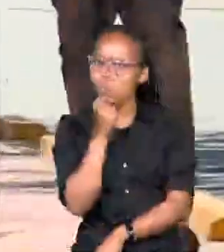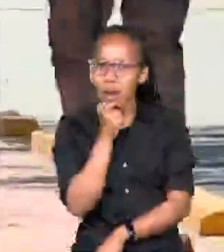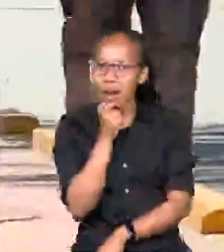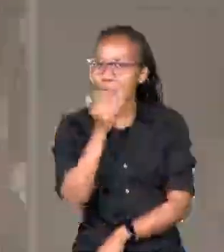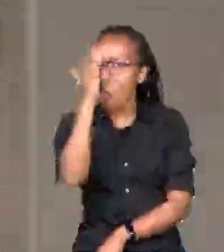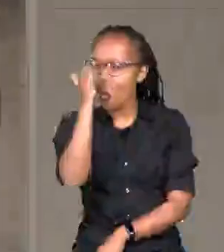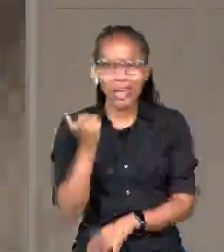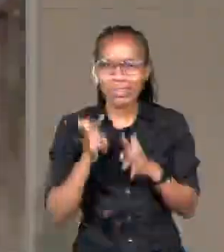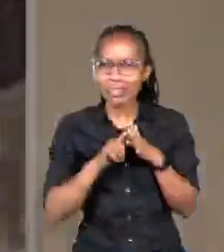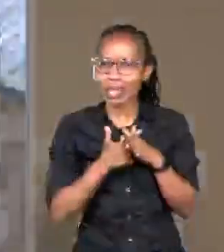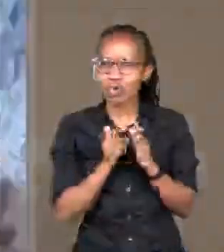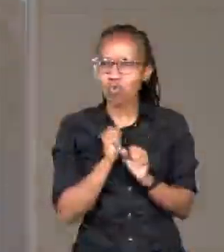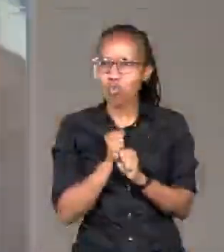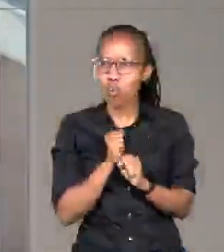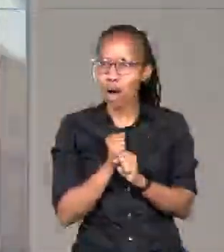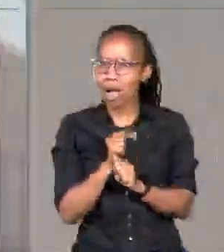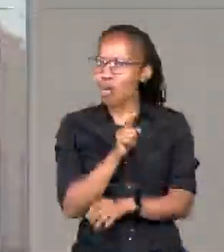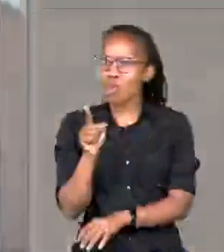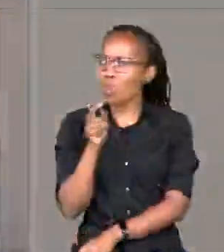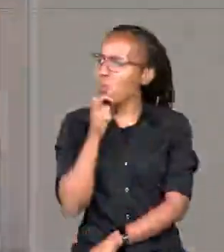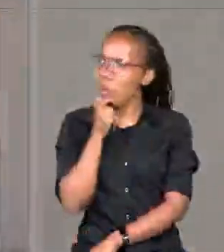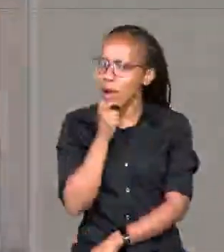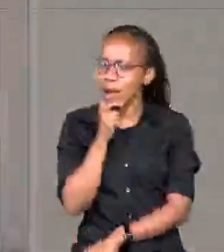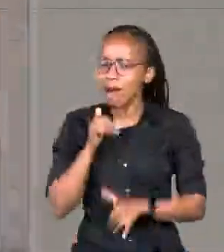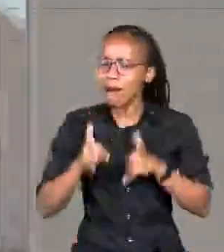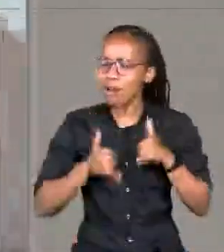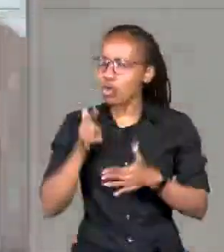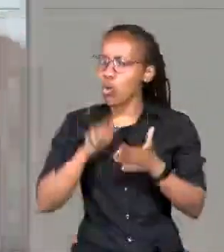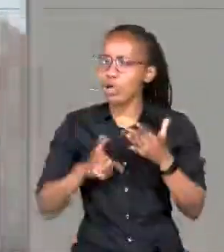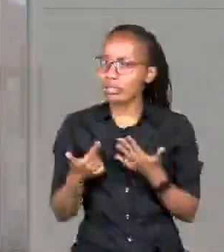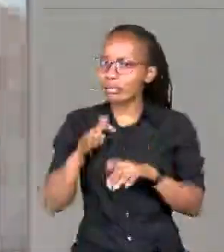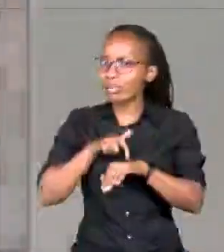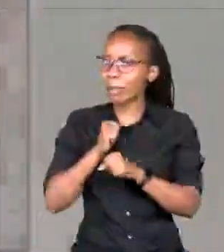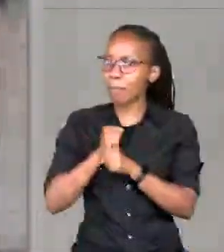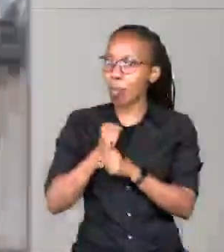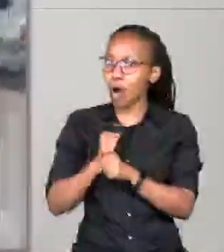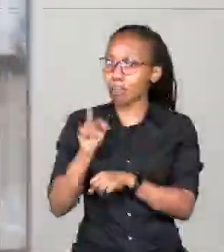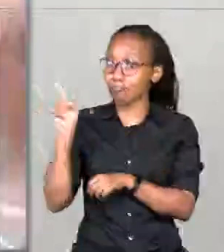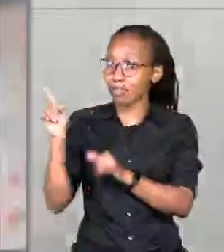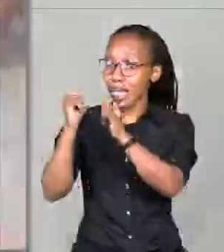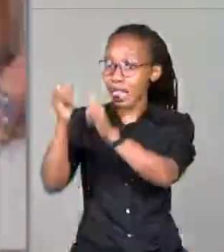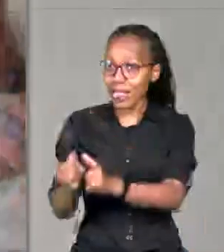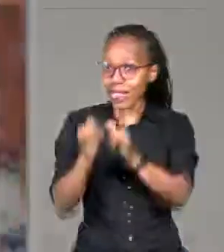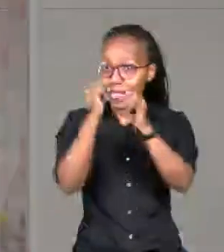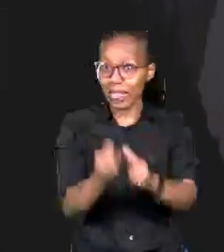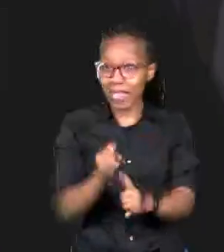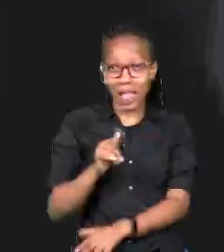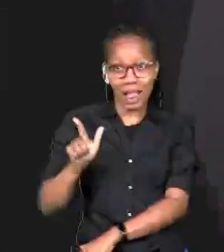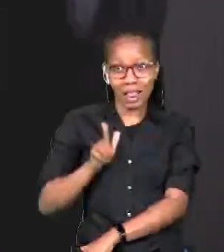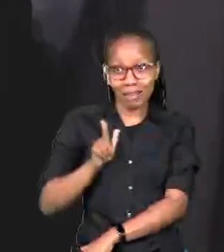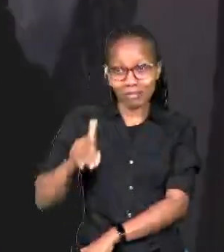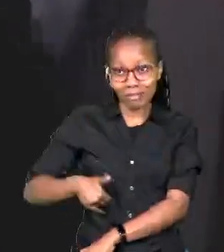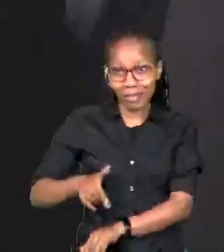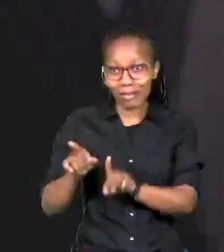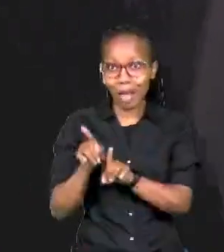it? Have you ever wondered what they enjoy in the line of duty? These individuals, who are mainly young ladies and mothers,